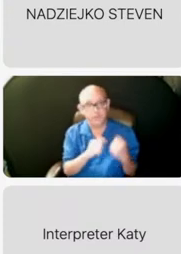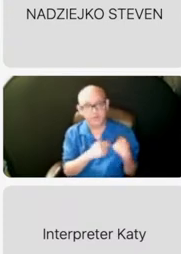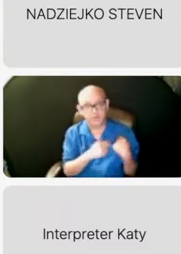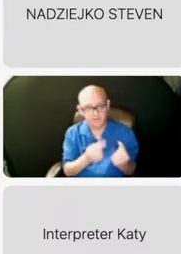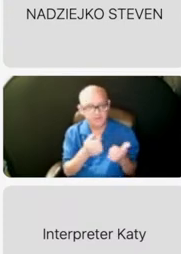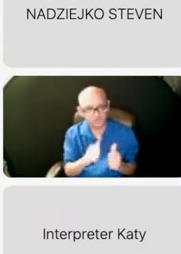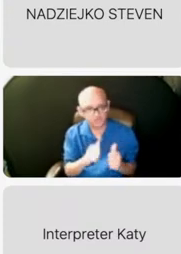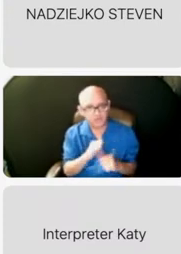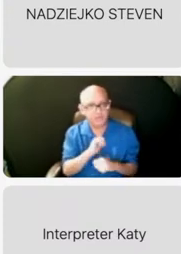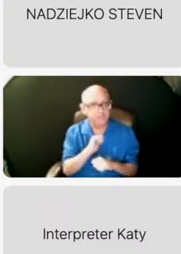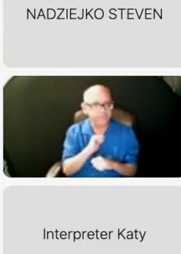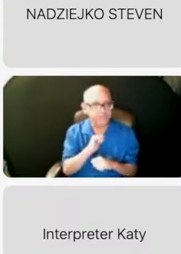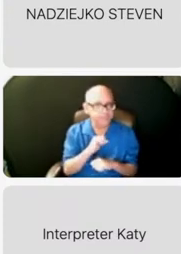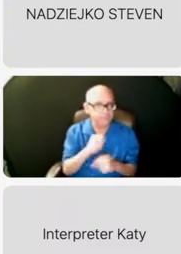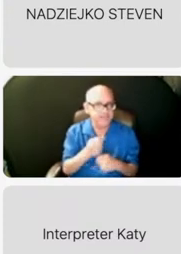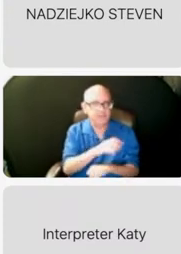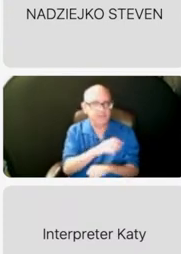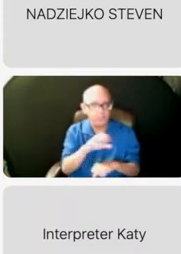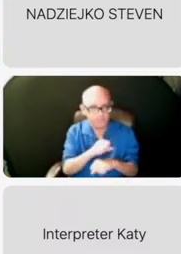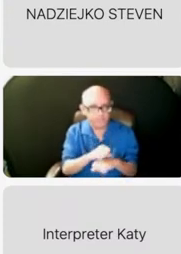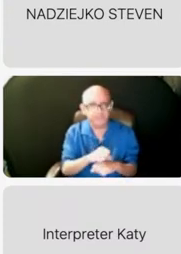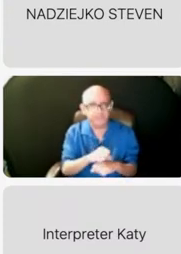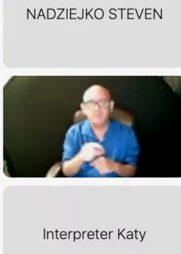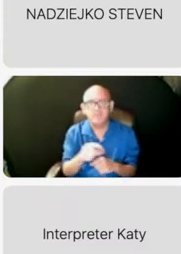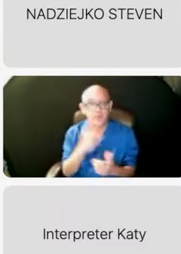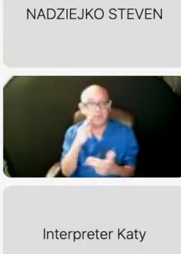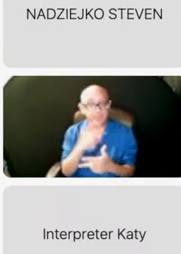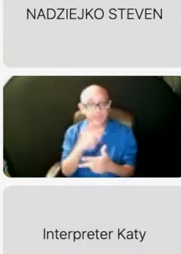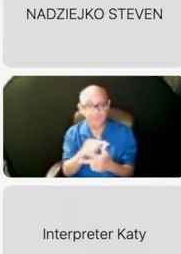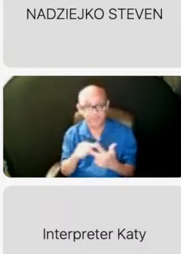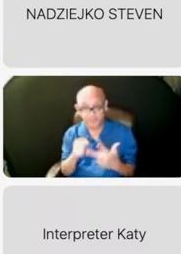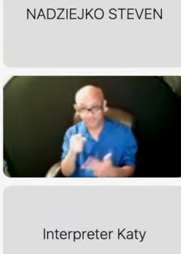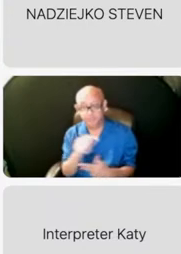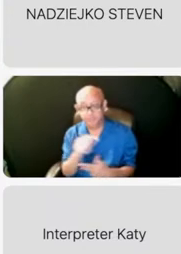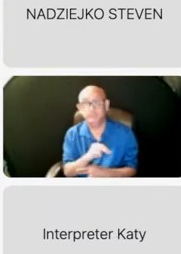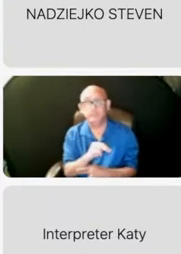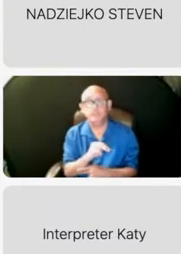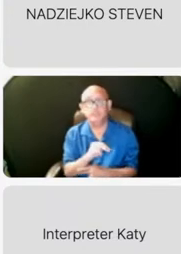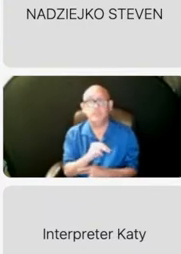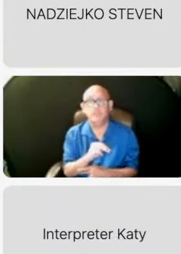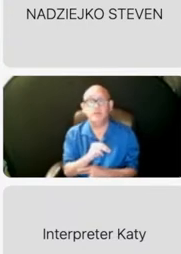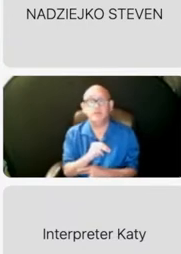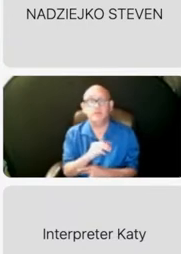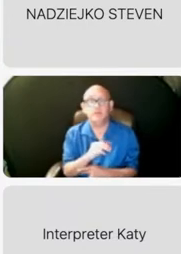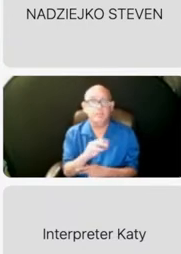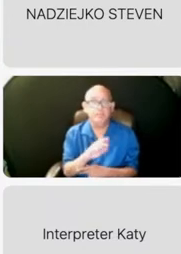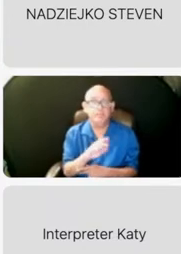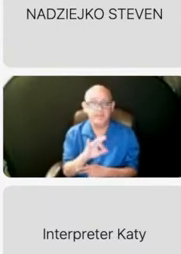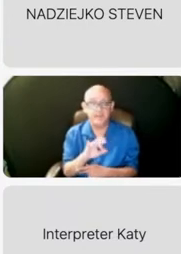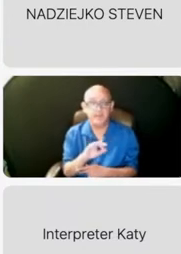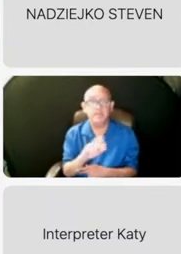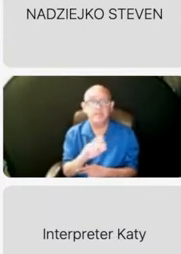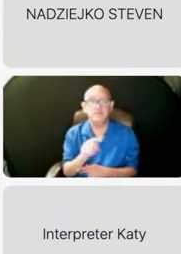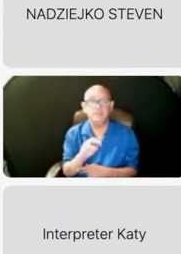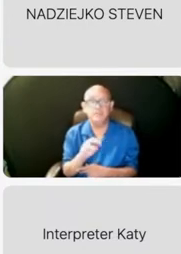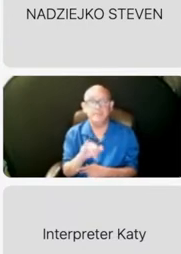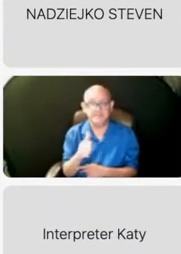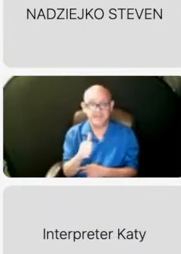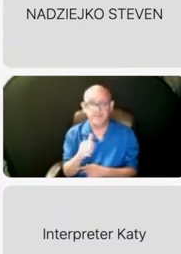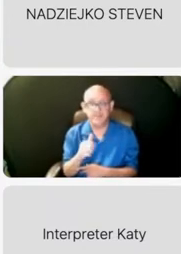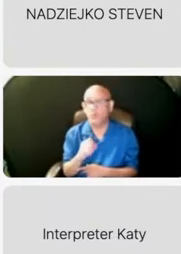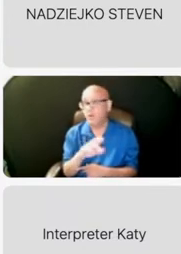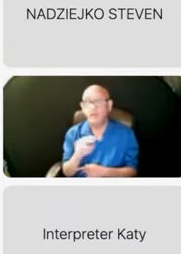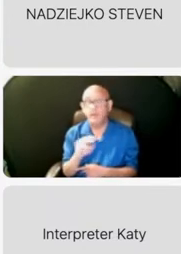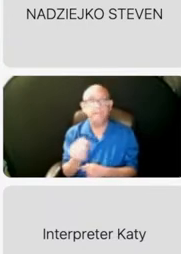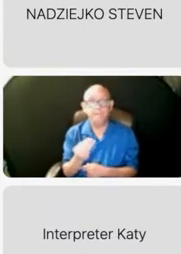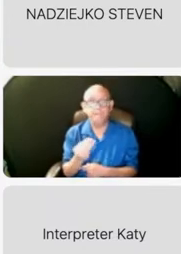but uh so i have the dates up there uh so uh monday may 9th tuesday may 10th or monday may 16th so uh